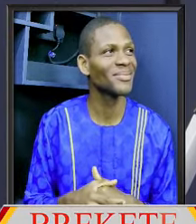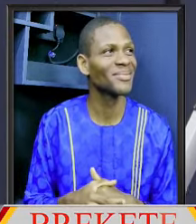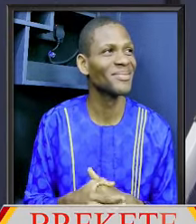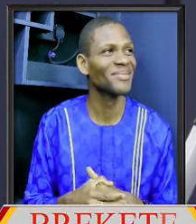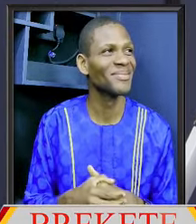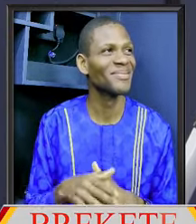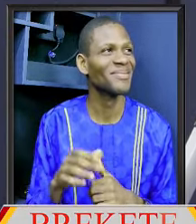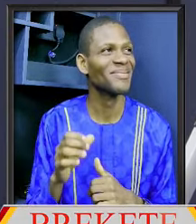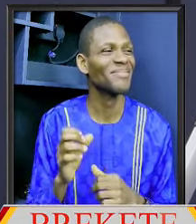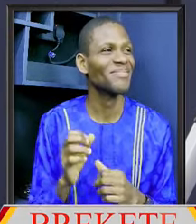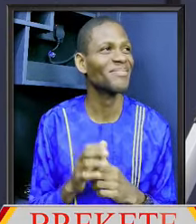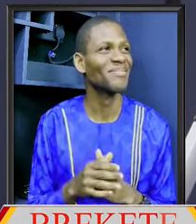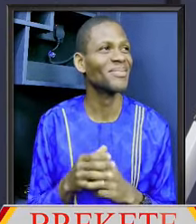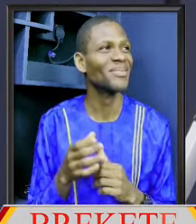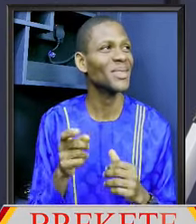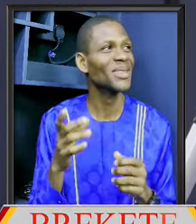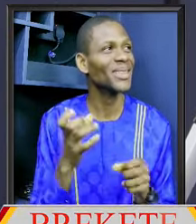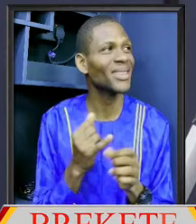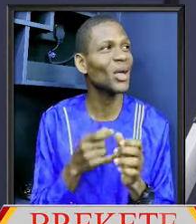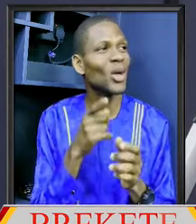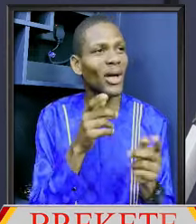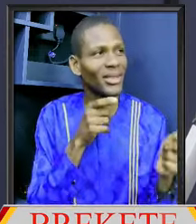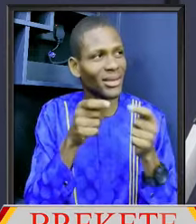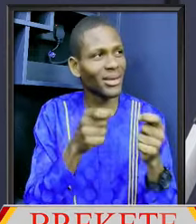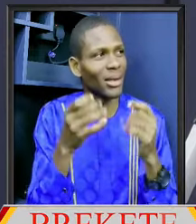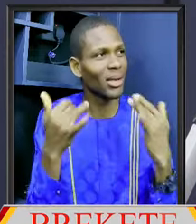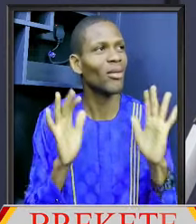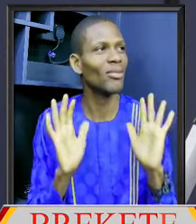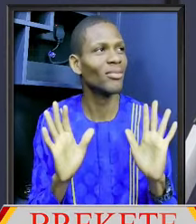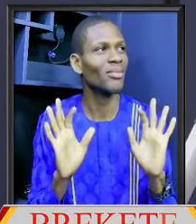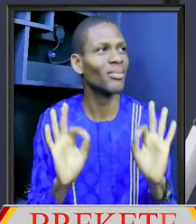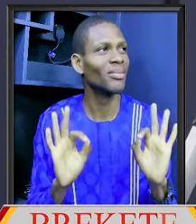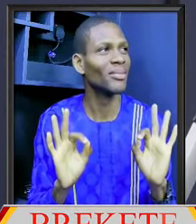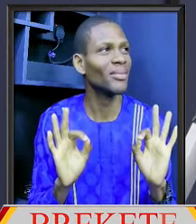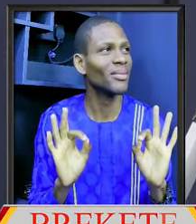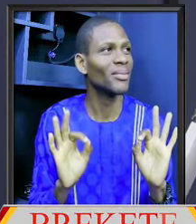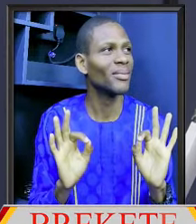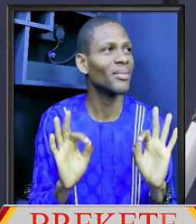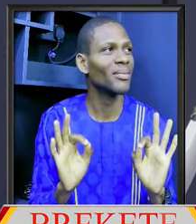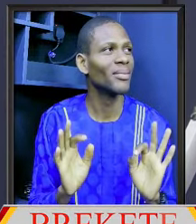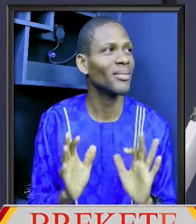Yes, sir. You are in charge. Okay, sir.